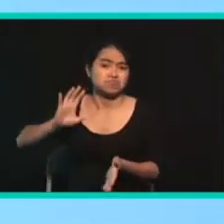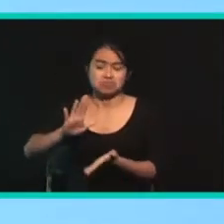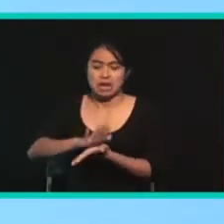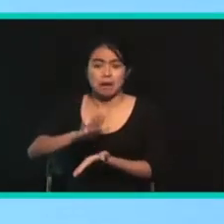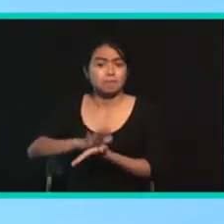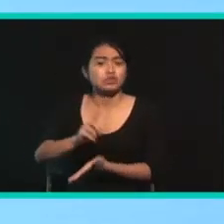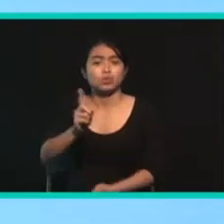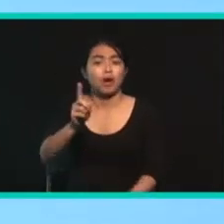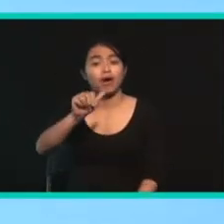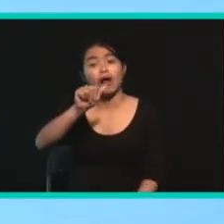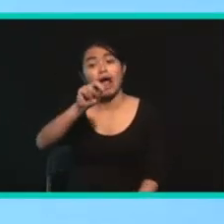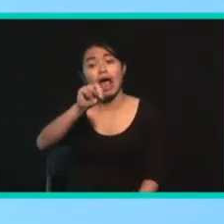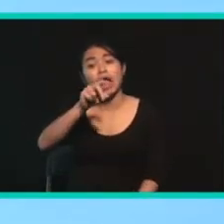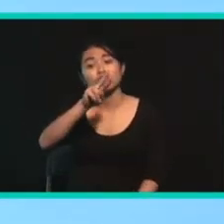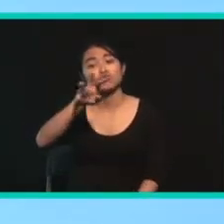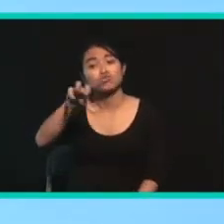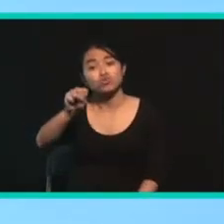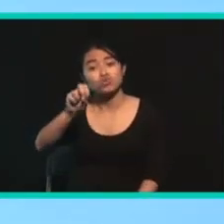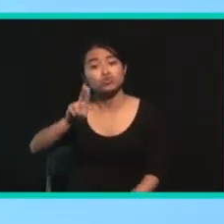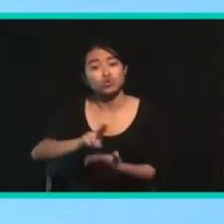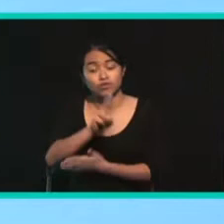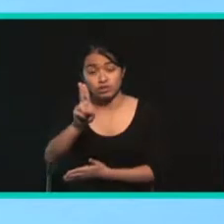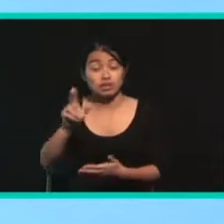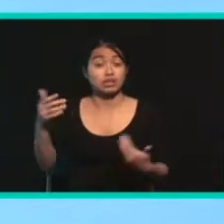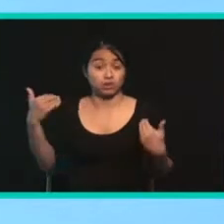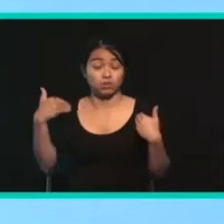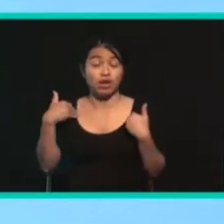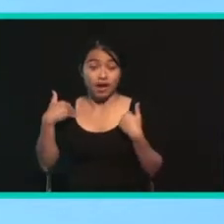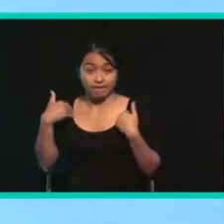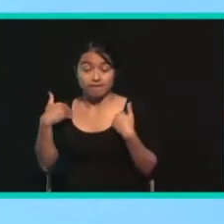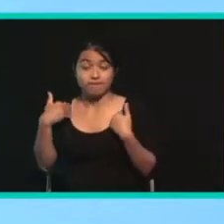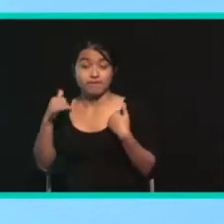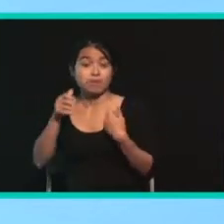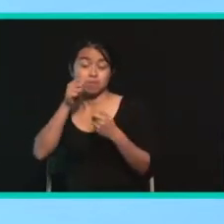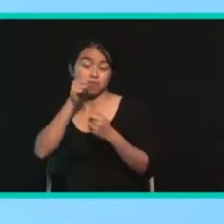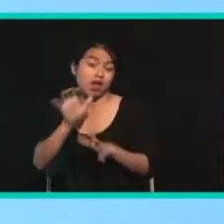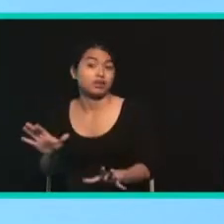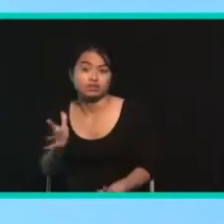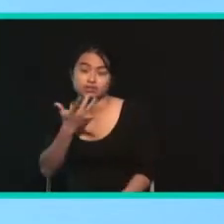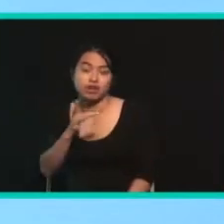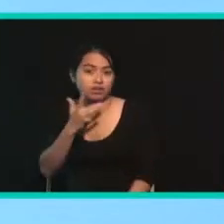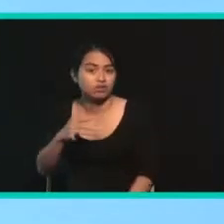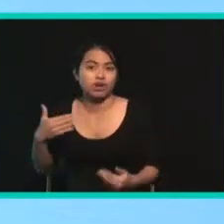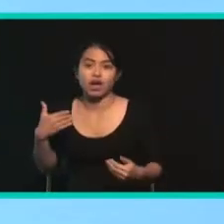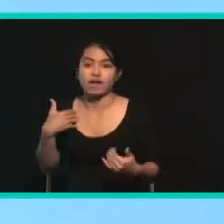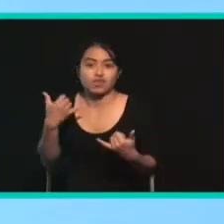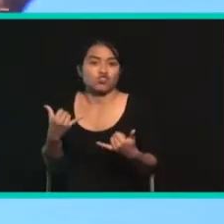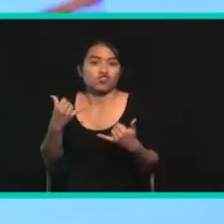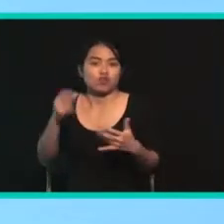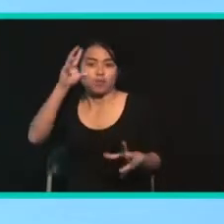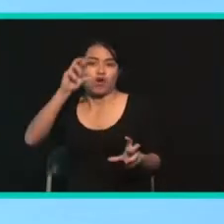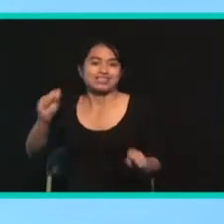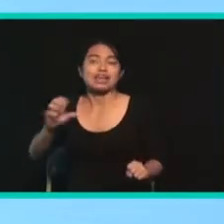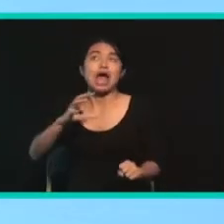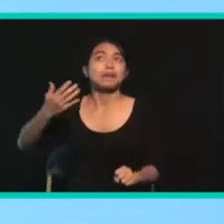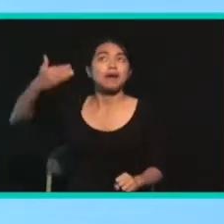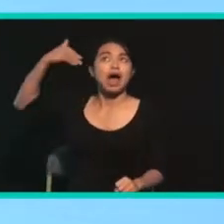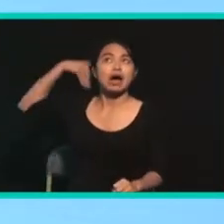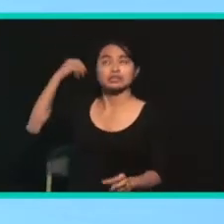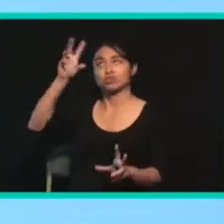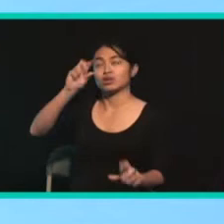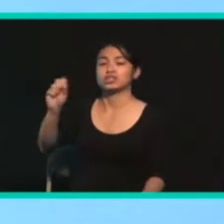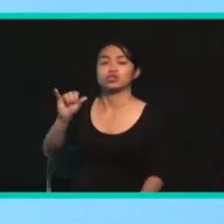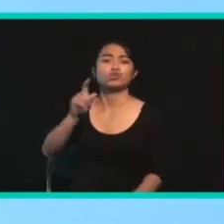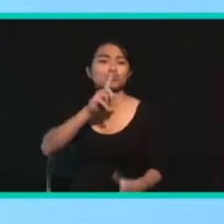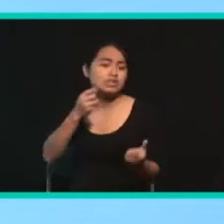Andrews University. So we actually have been blessed really to have a current president and past presidents as well to